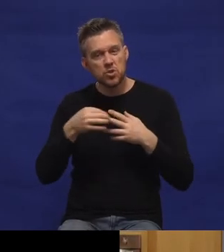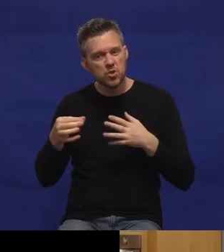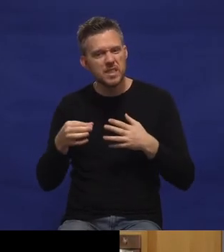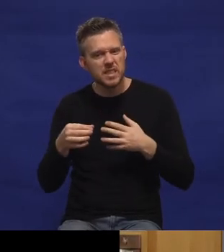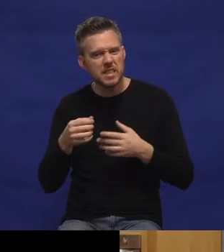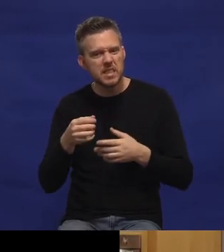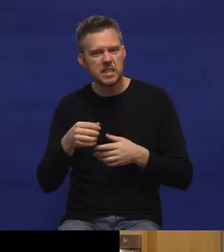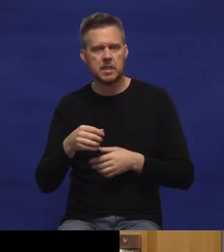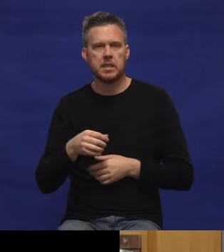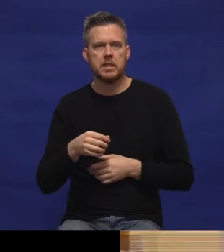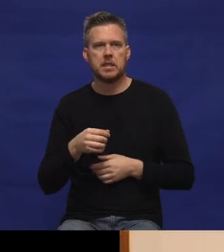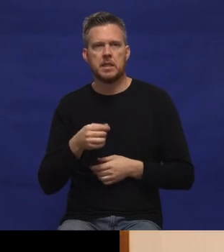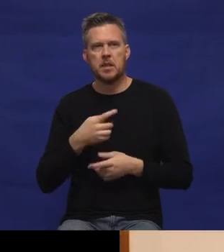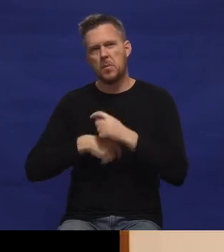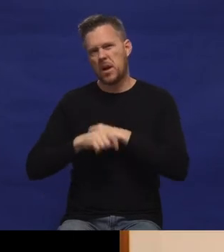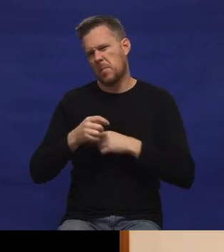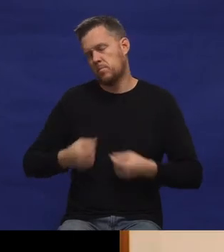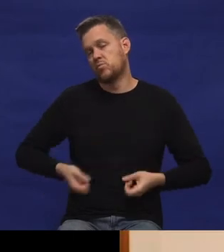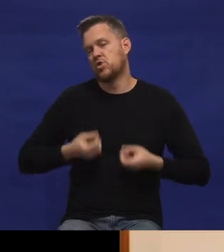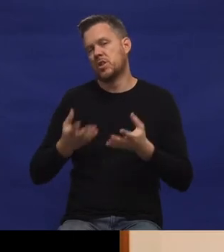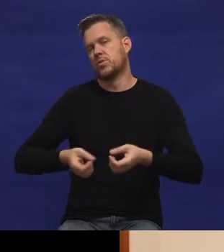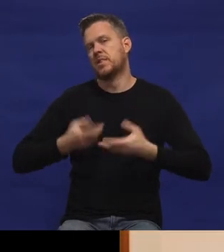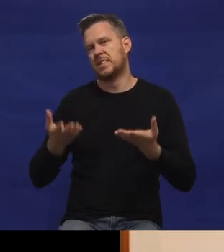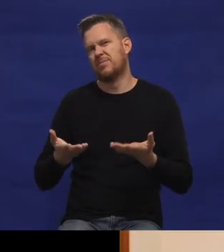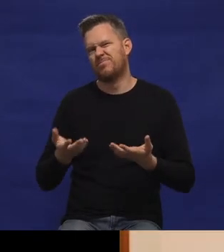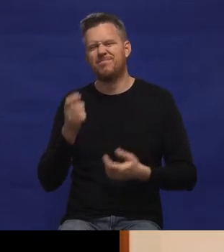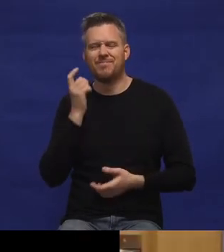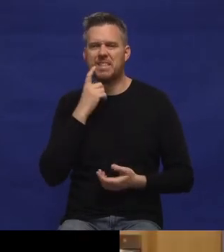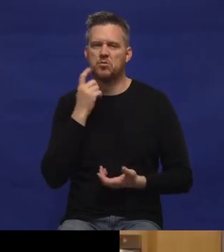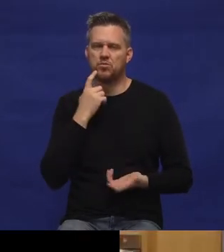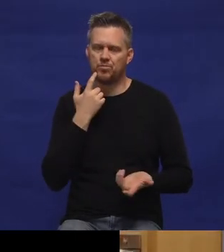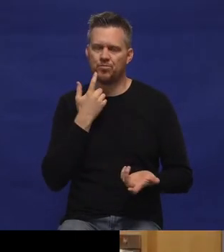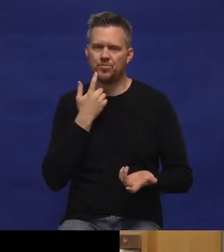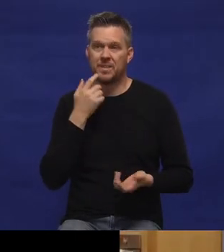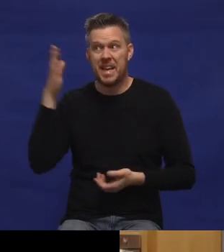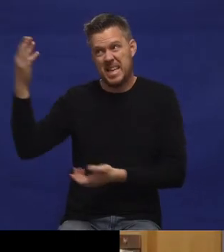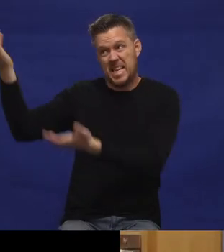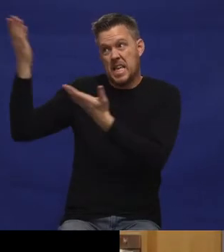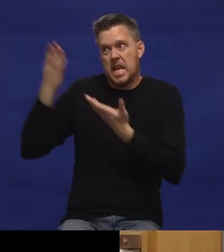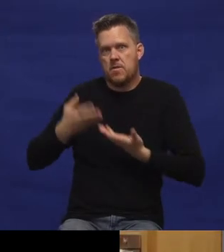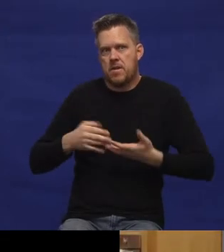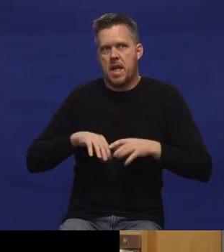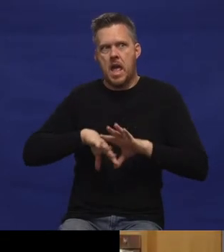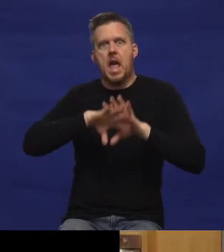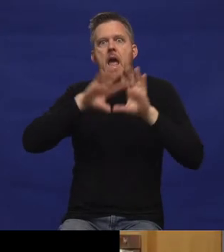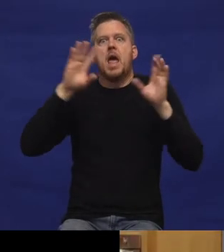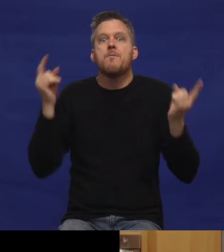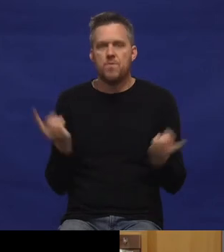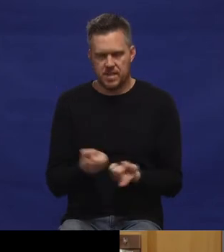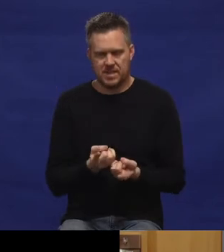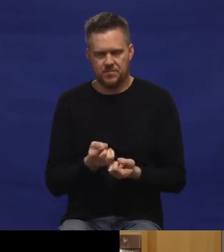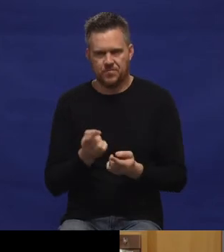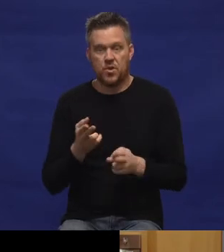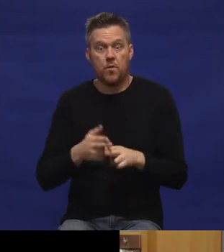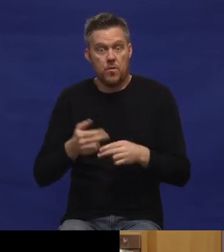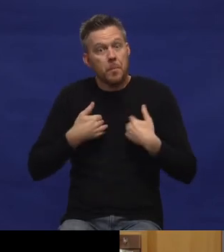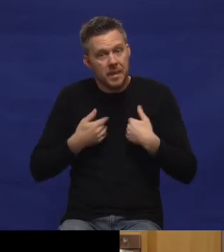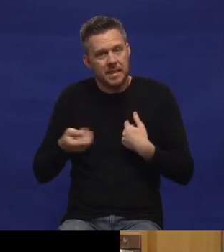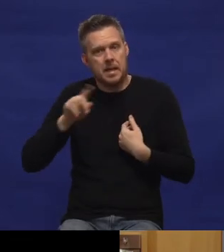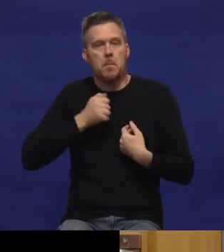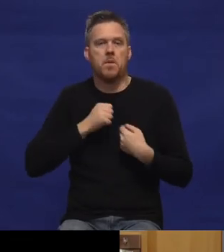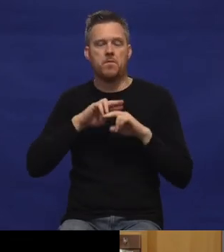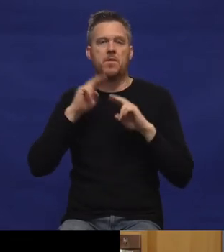and commitment to being generous, it's pretty straightforward in that he gave everything for me and my family.